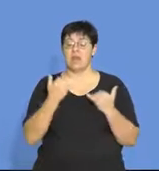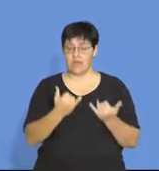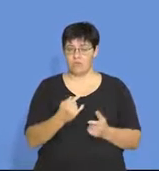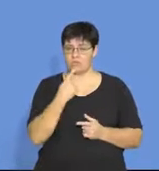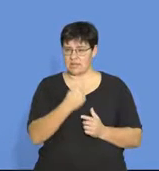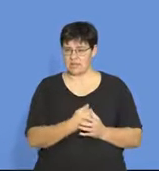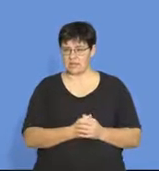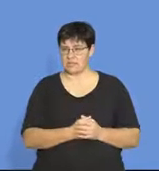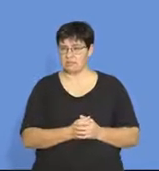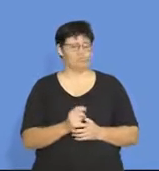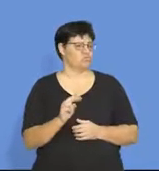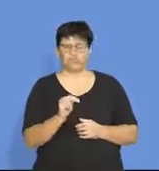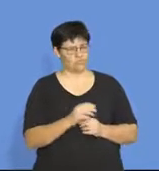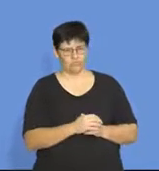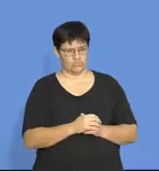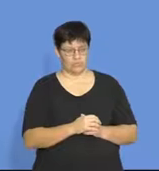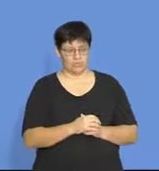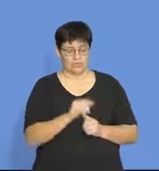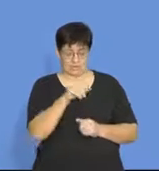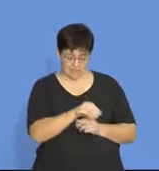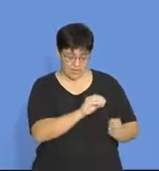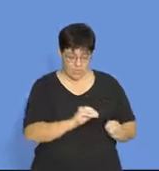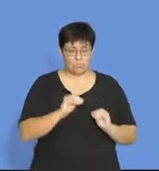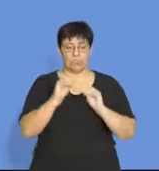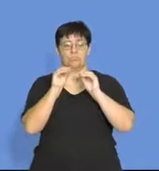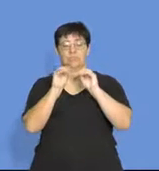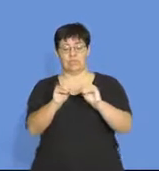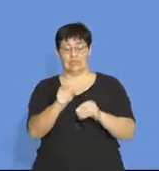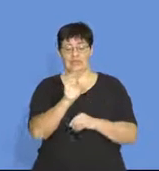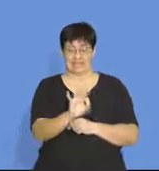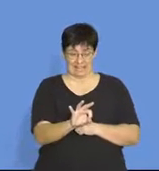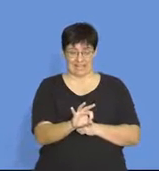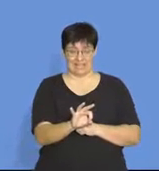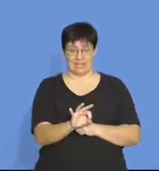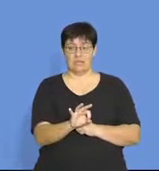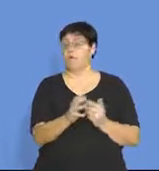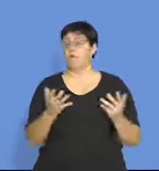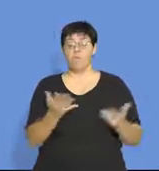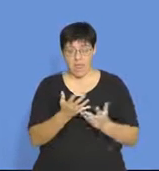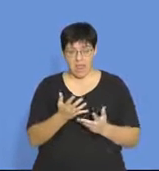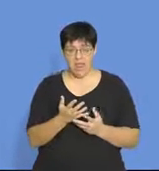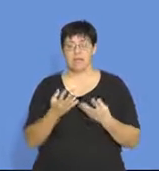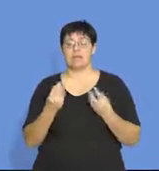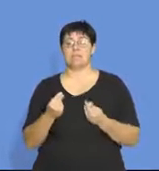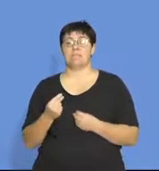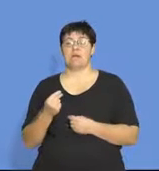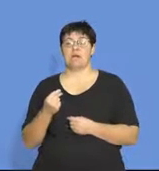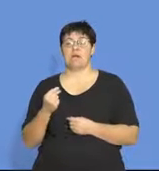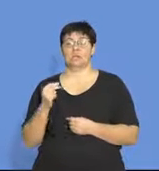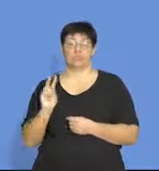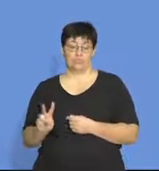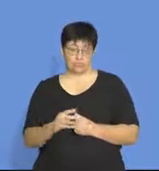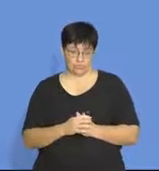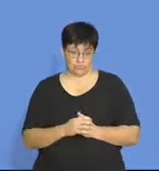to me, no, let's then substitute equation 3 into the equation that we did